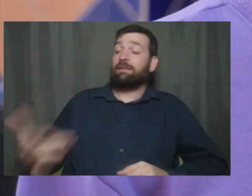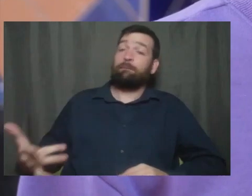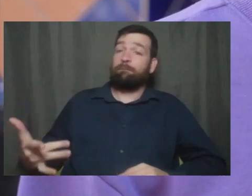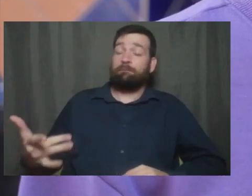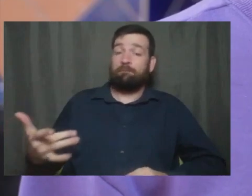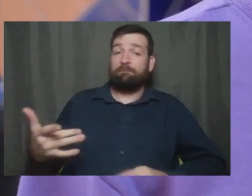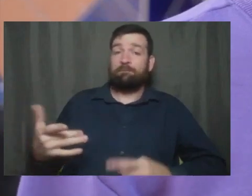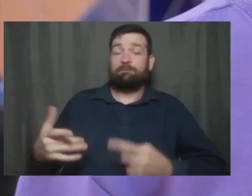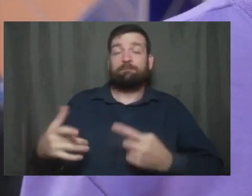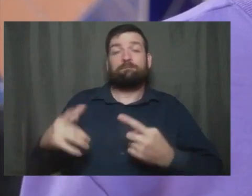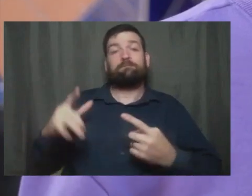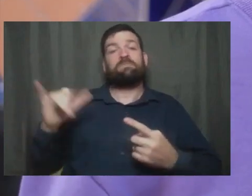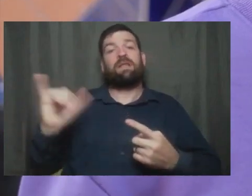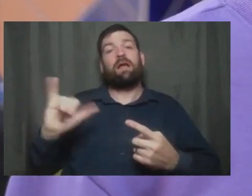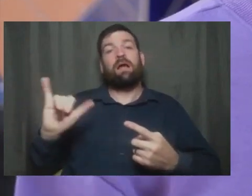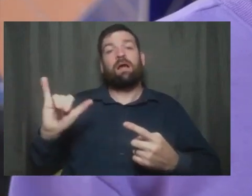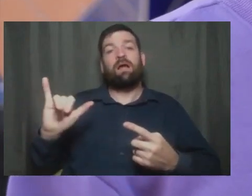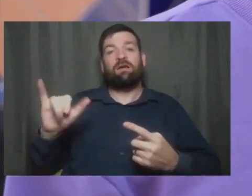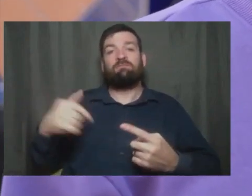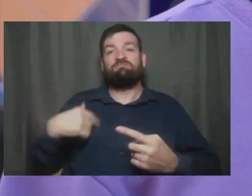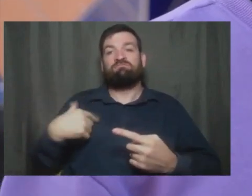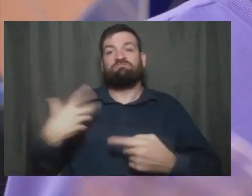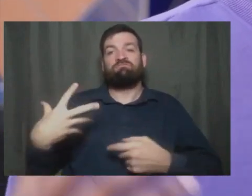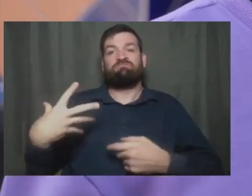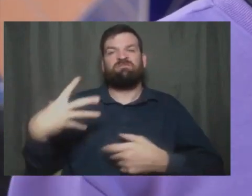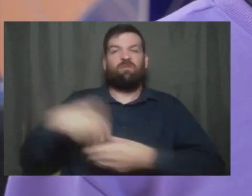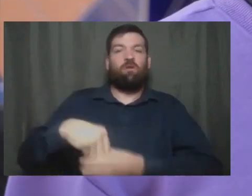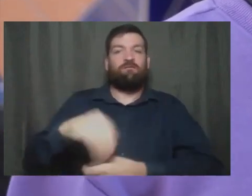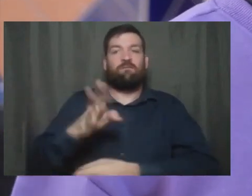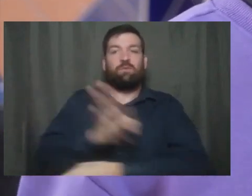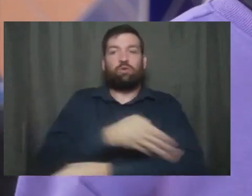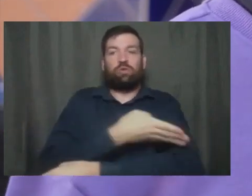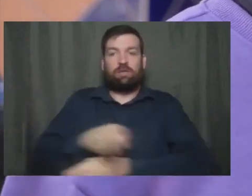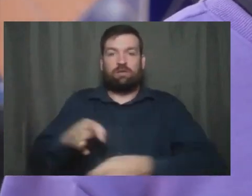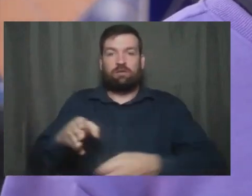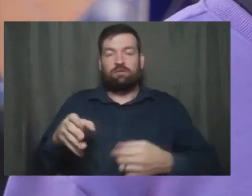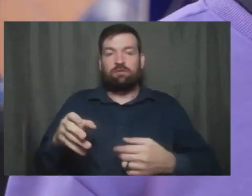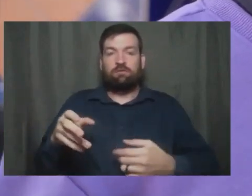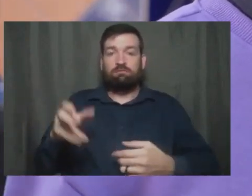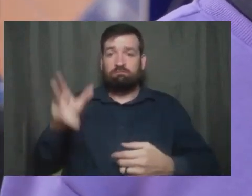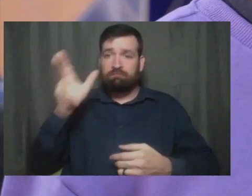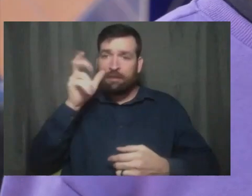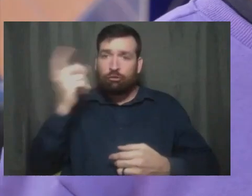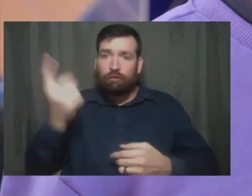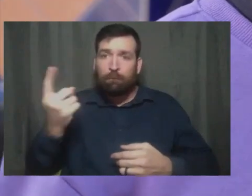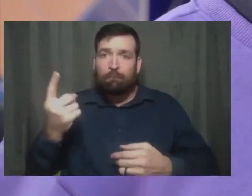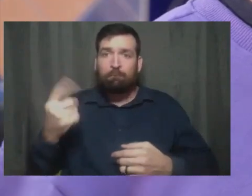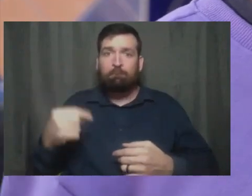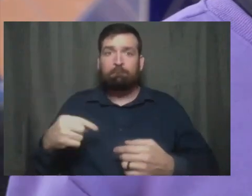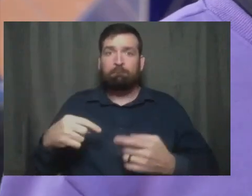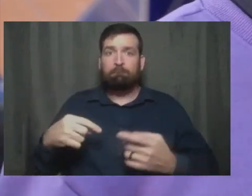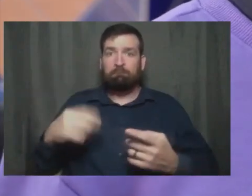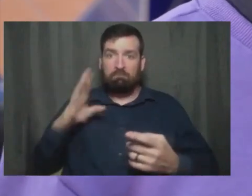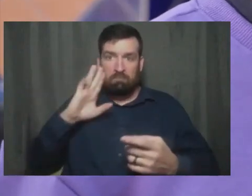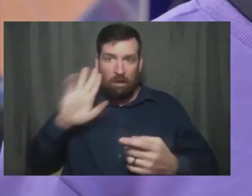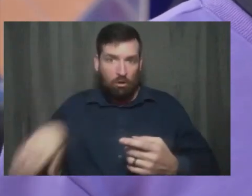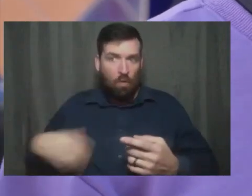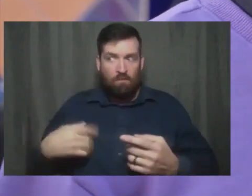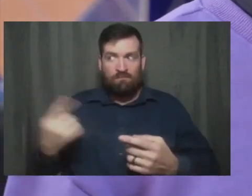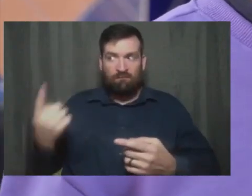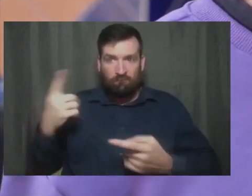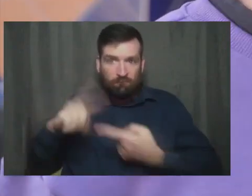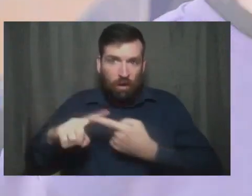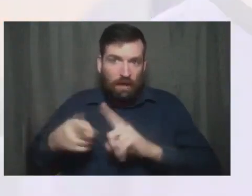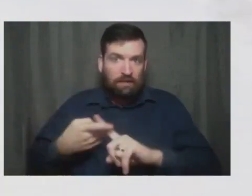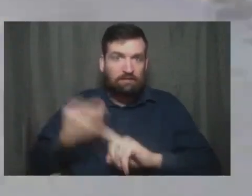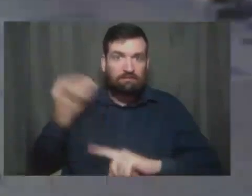like, I'm in music. So if I hear something, if I go somewhere that I know one of my friends or colleagues are there,